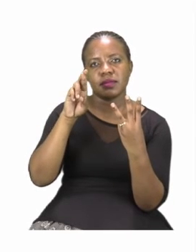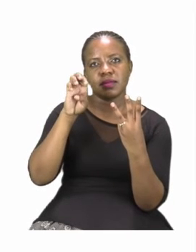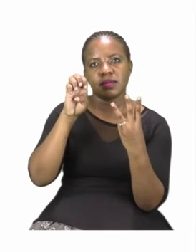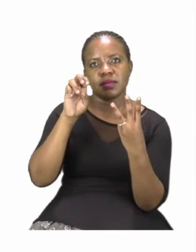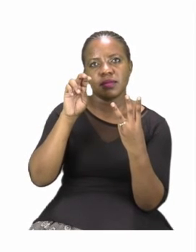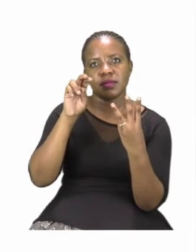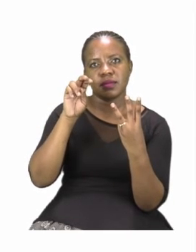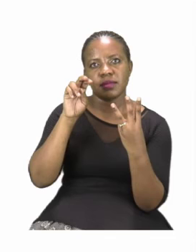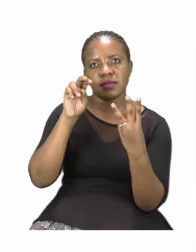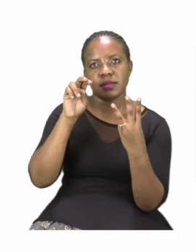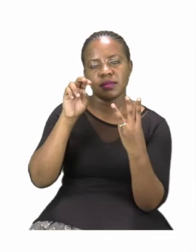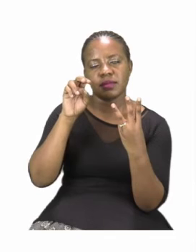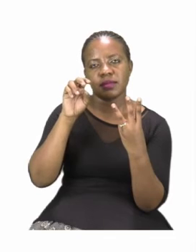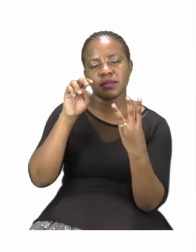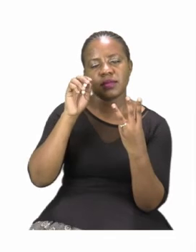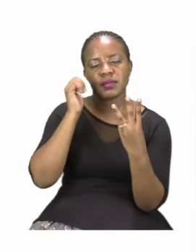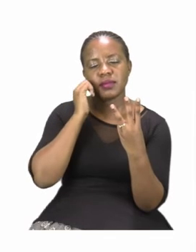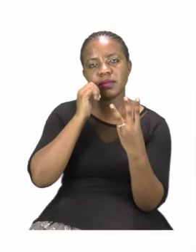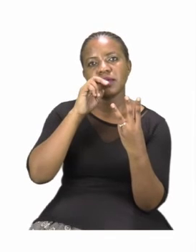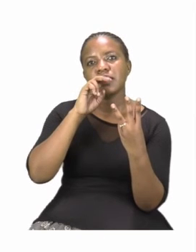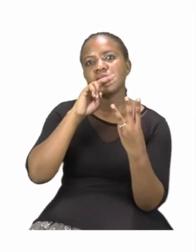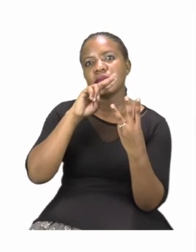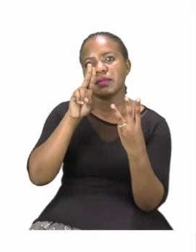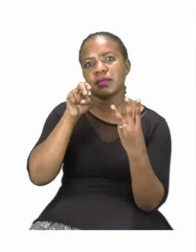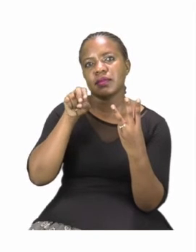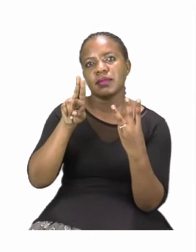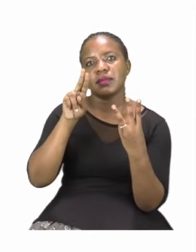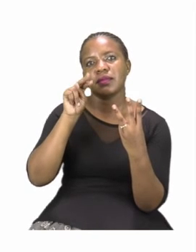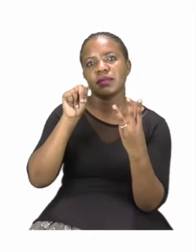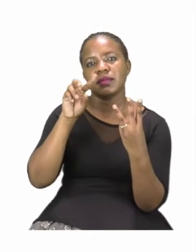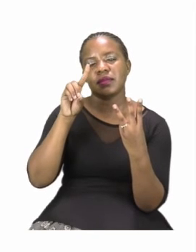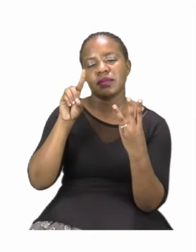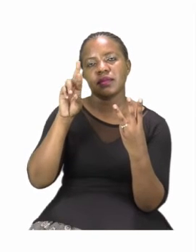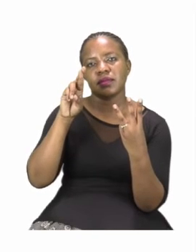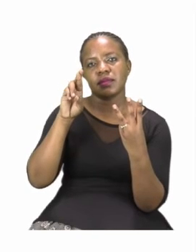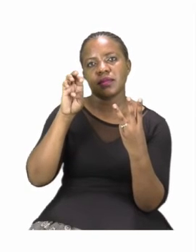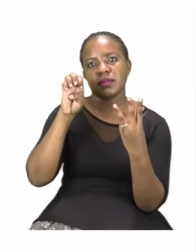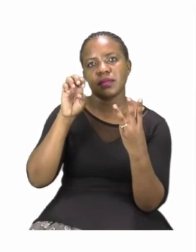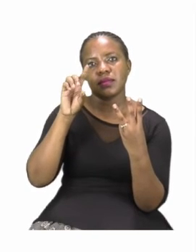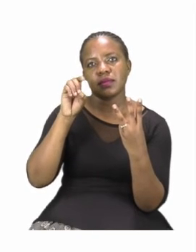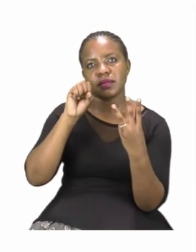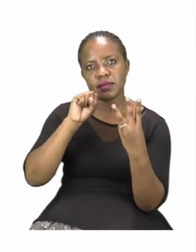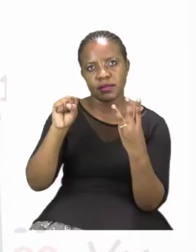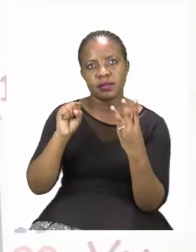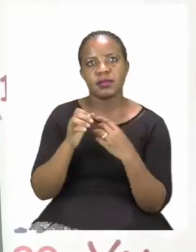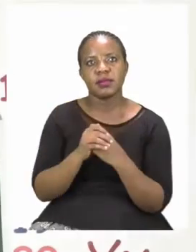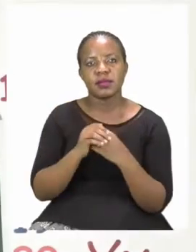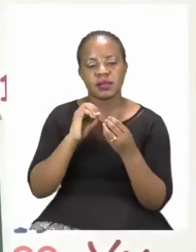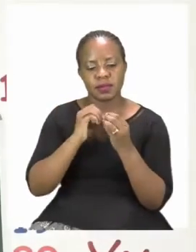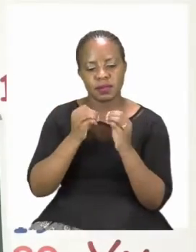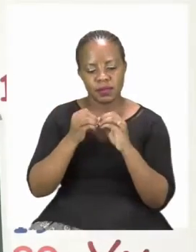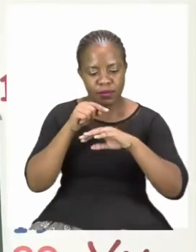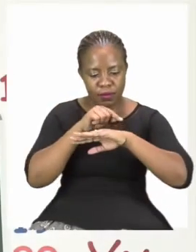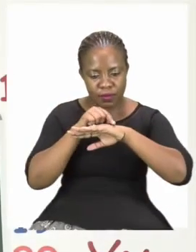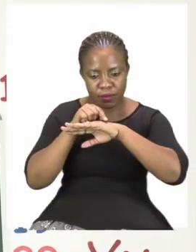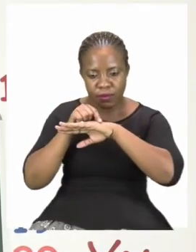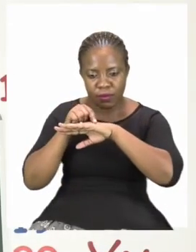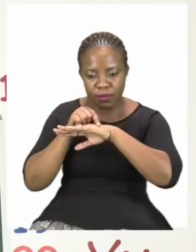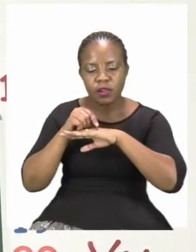I am going to finish this story here, and I want you to tell me what you think